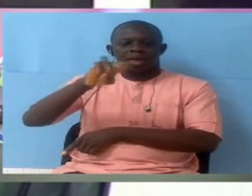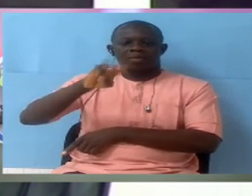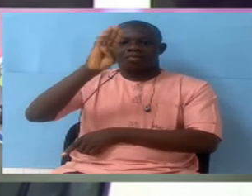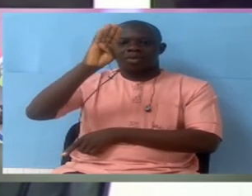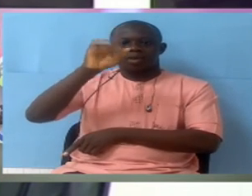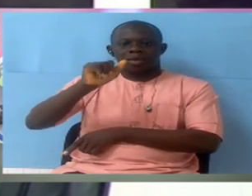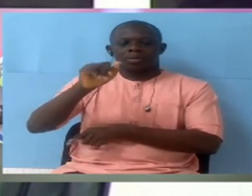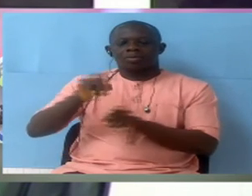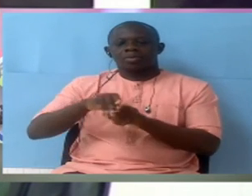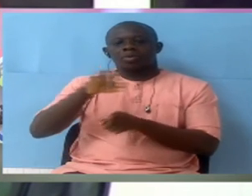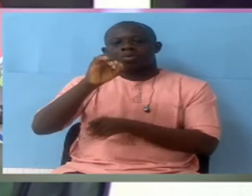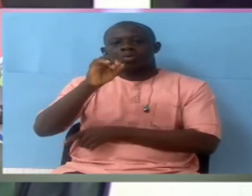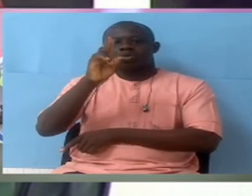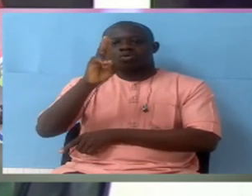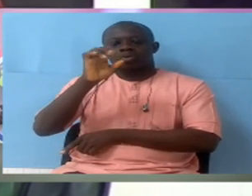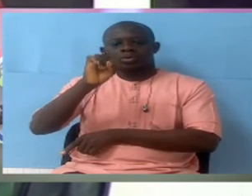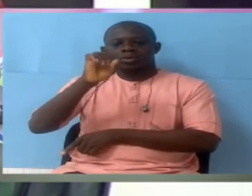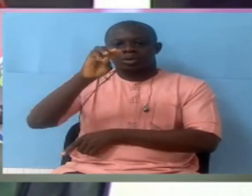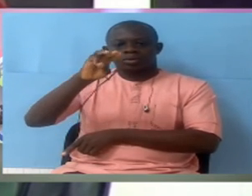Usman Sonko.